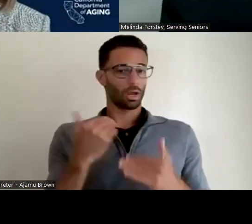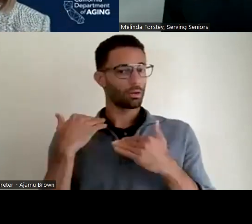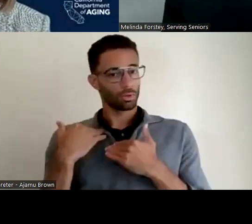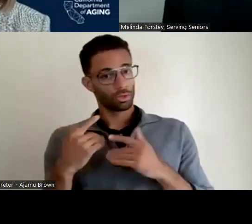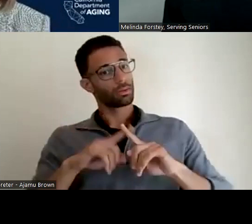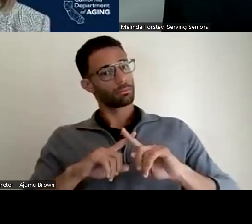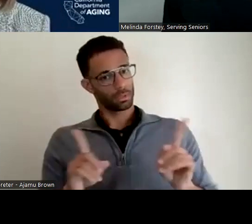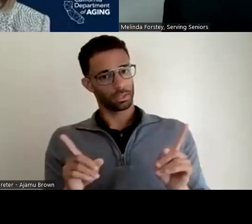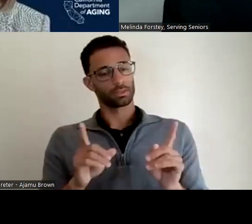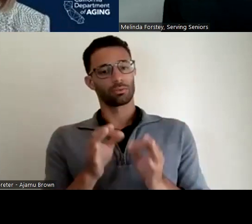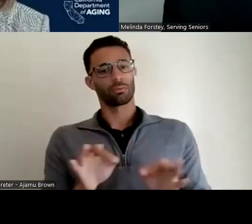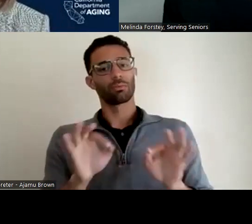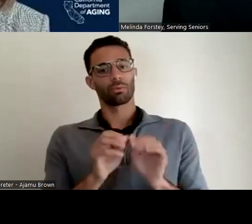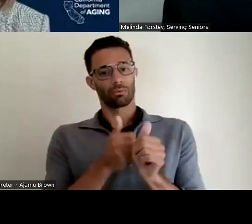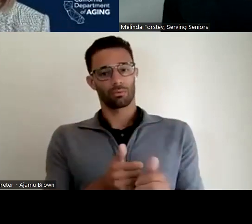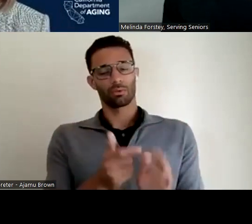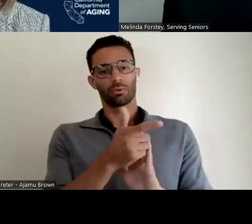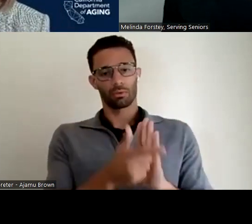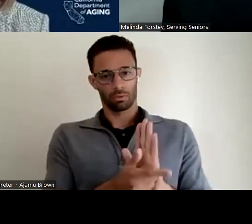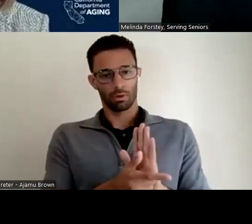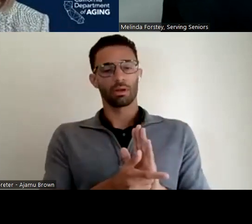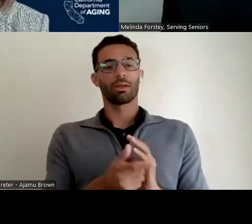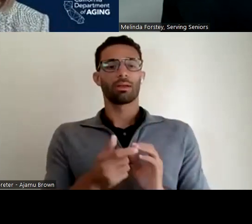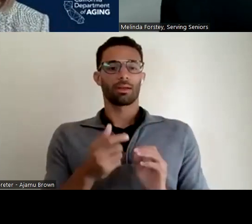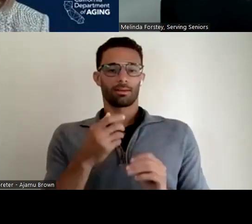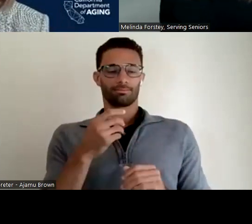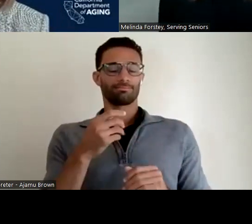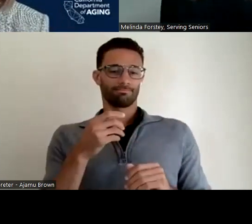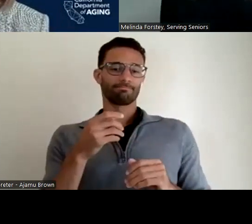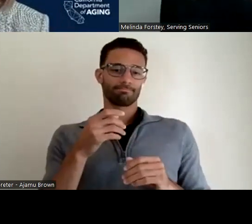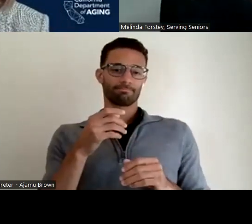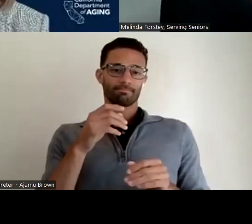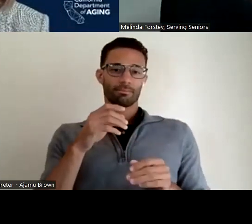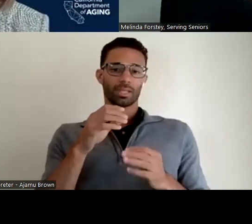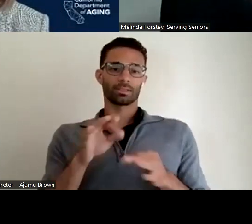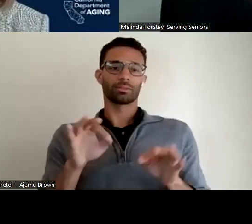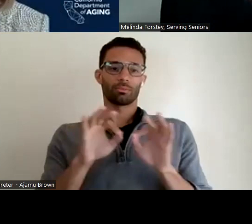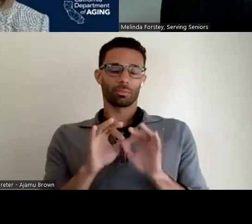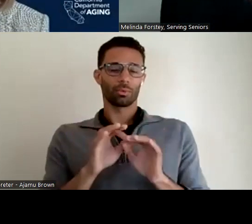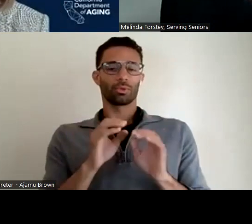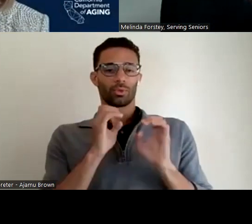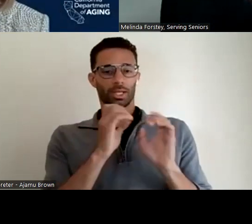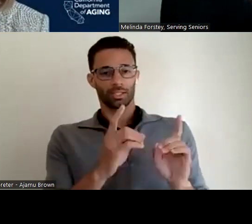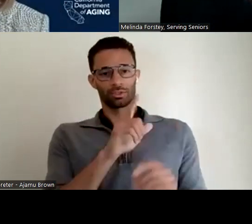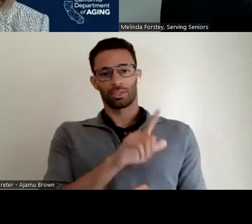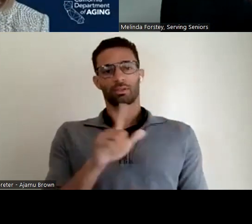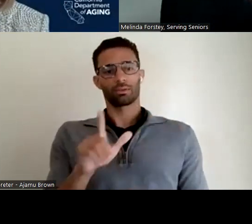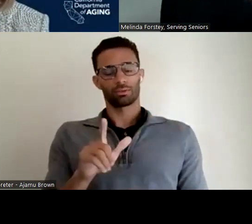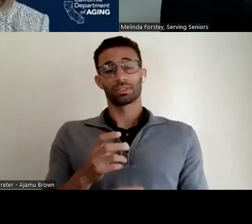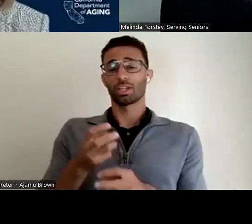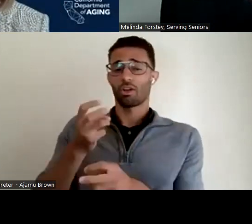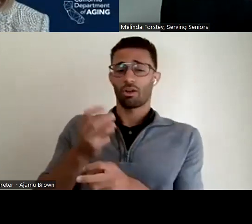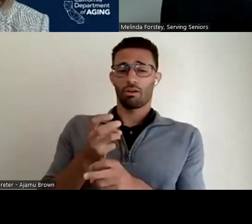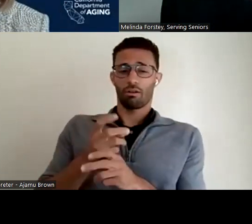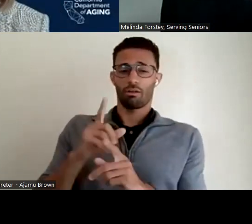very important to make sure that landlords are being educated about that. trickier to do when you're an applicant, because if